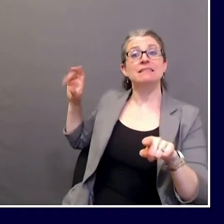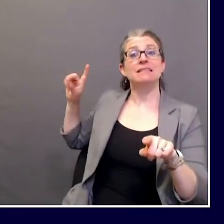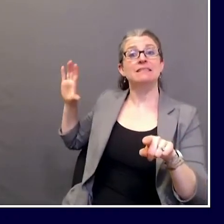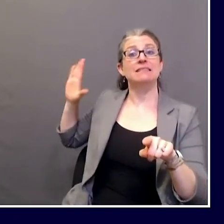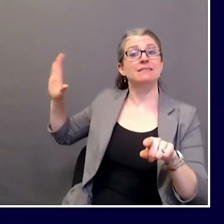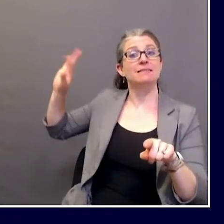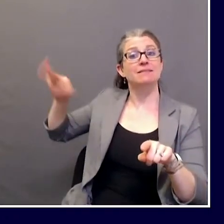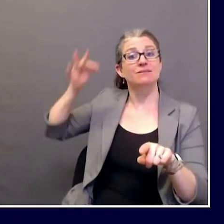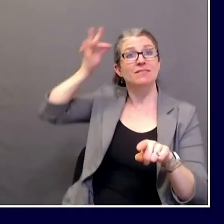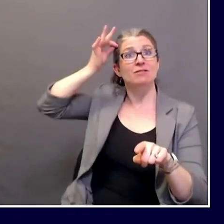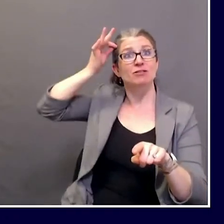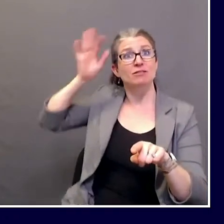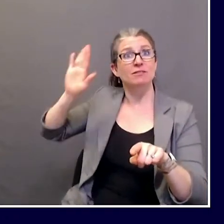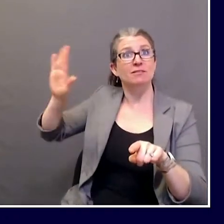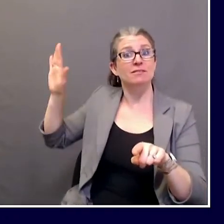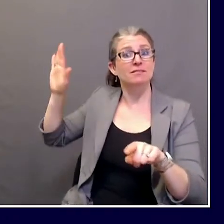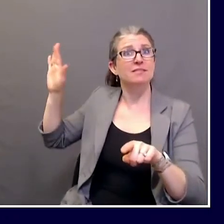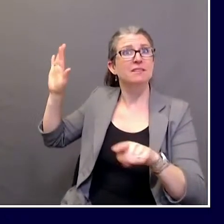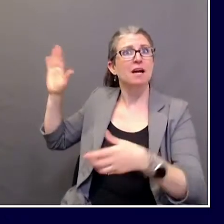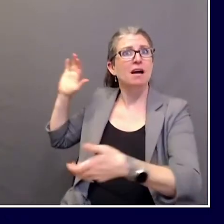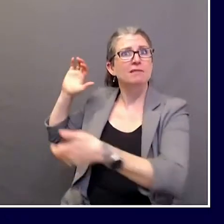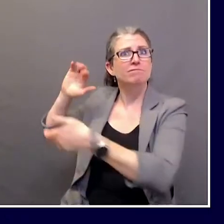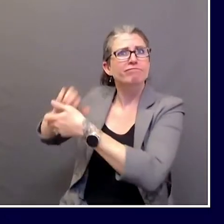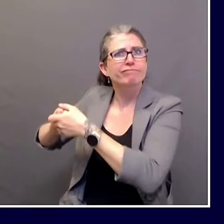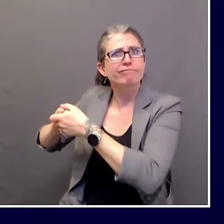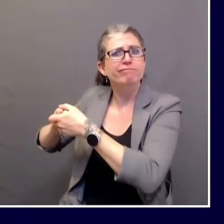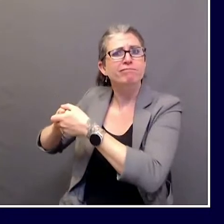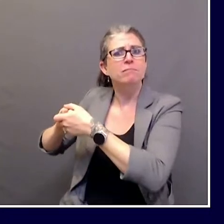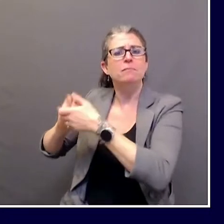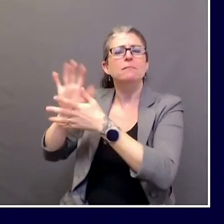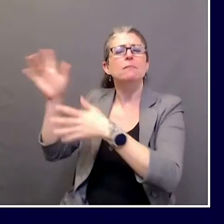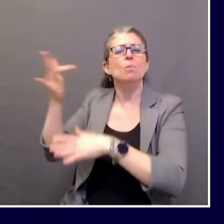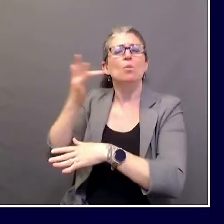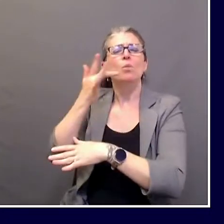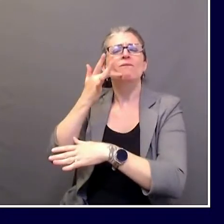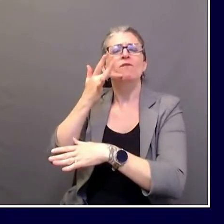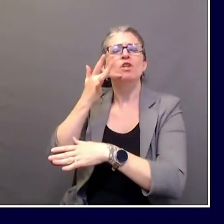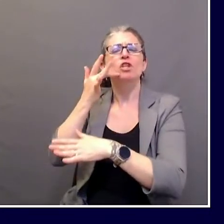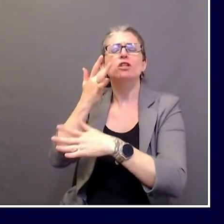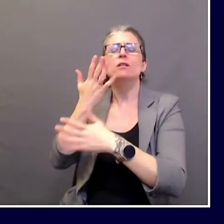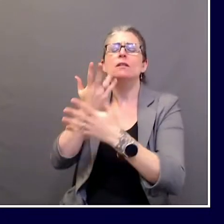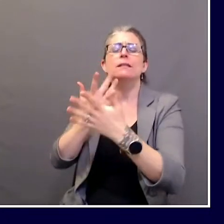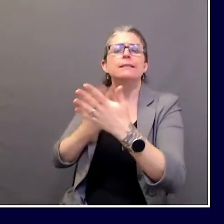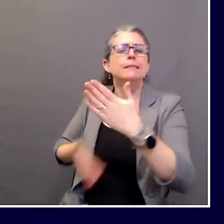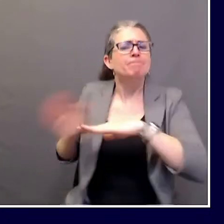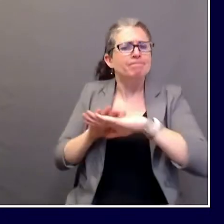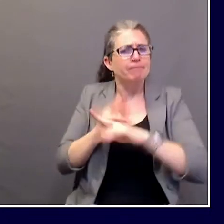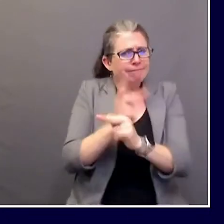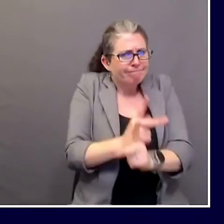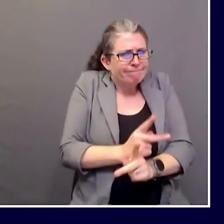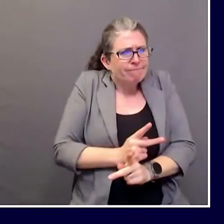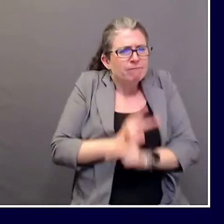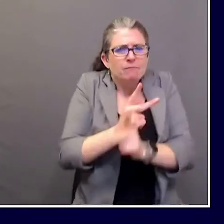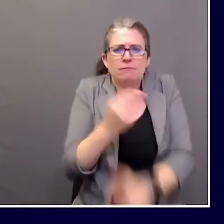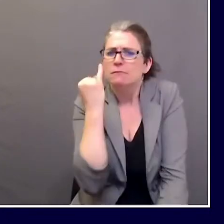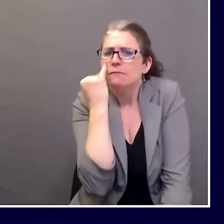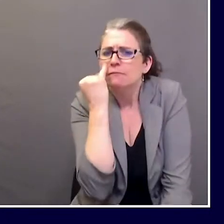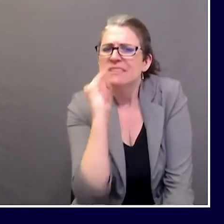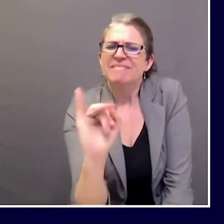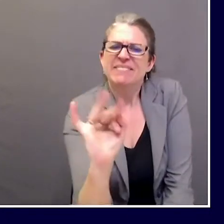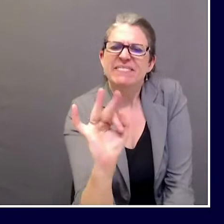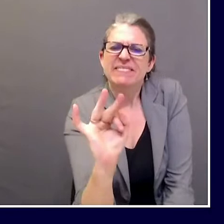reports of 6, and only 6 out of 6.8 million cases of a rare and severe type of blood